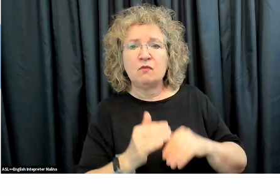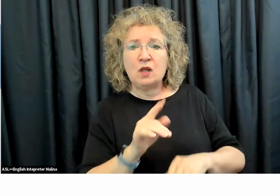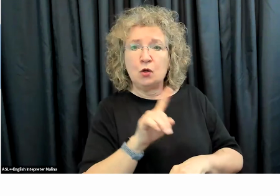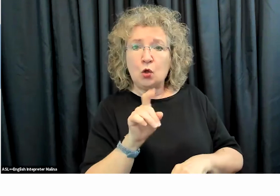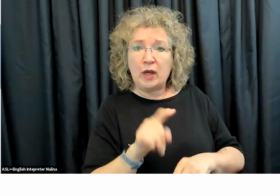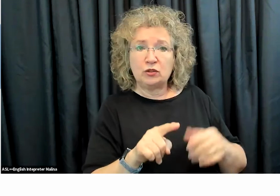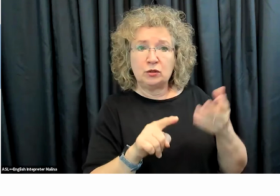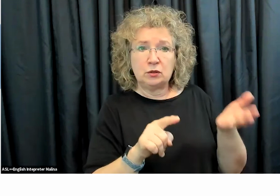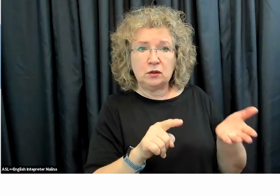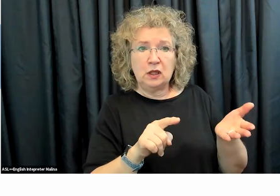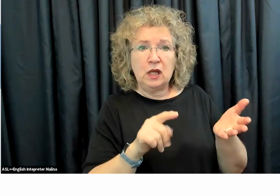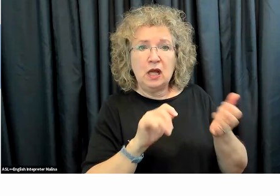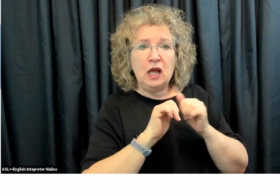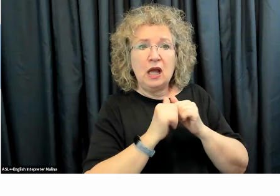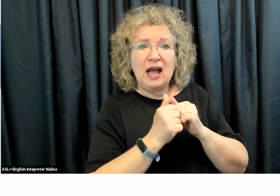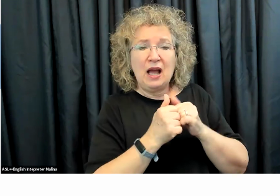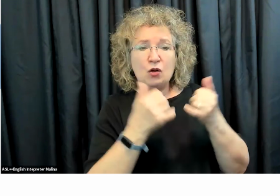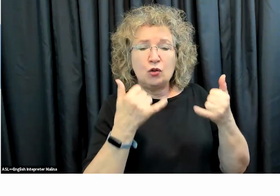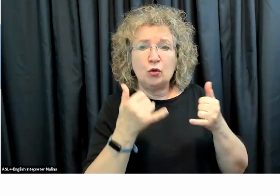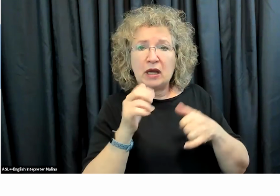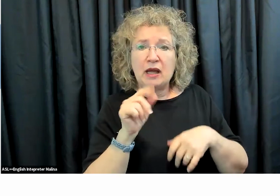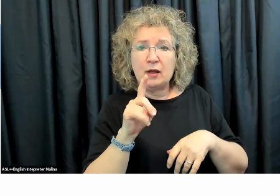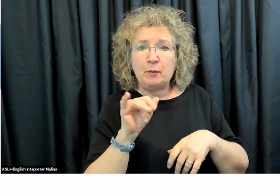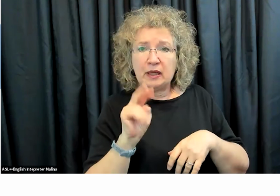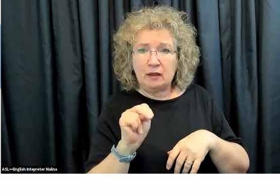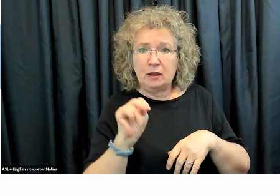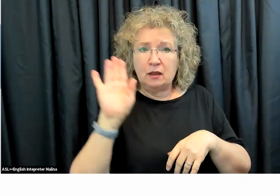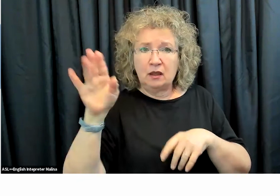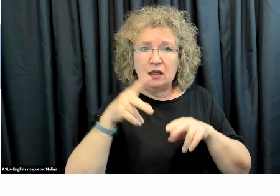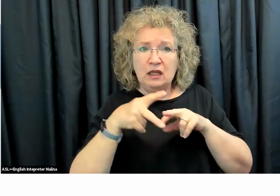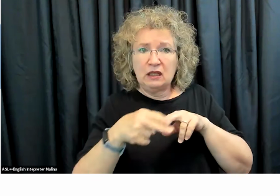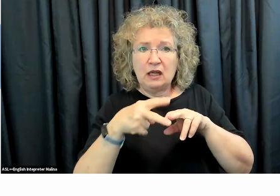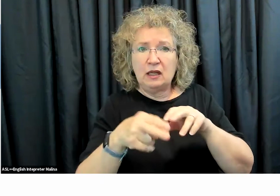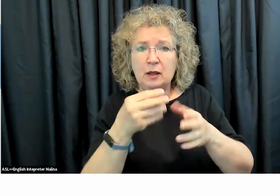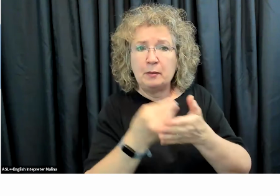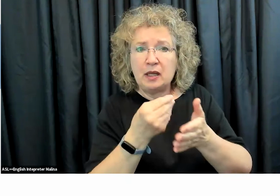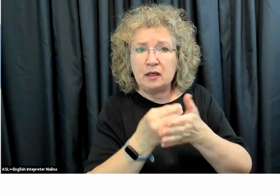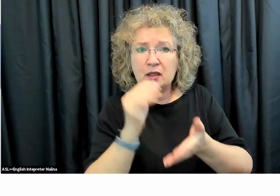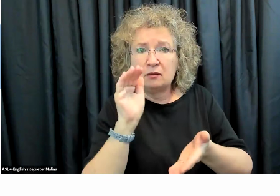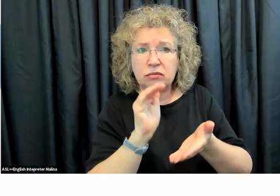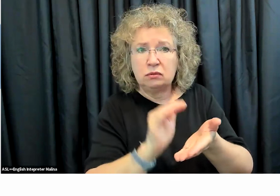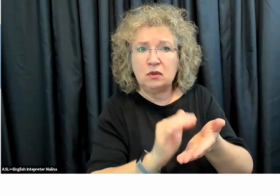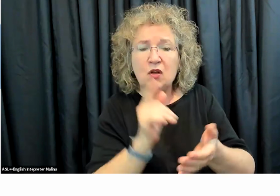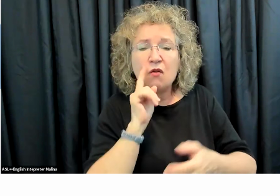and emergency services? What preparation is in progress to mitigate this, and/or